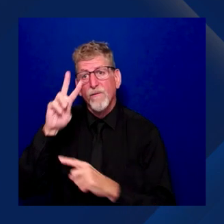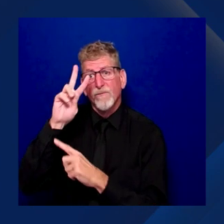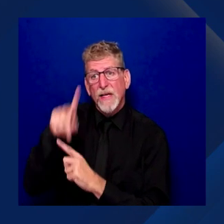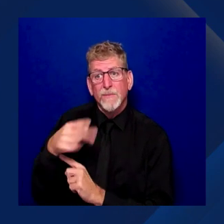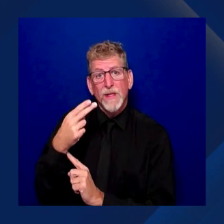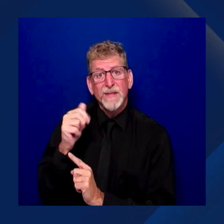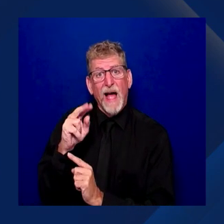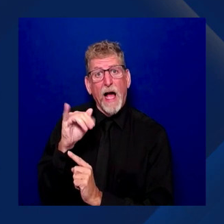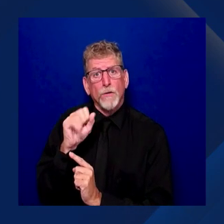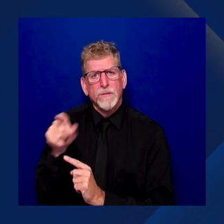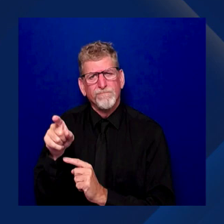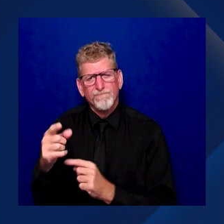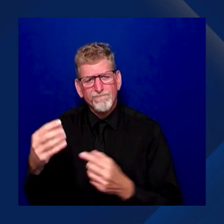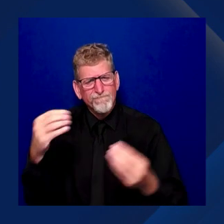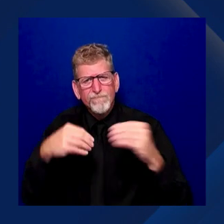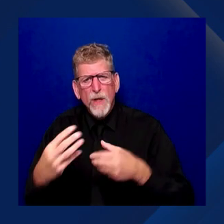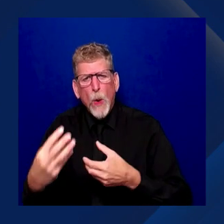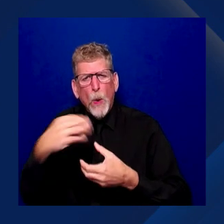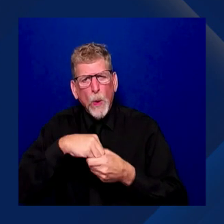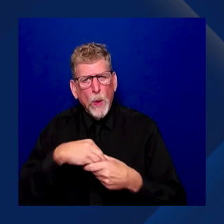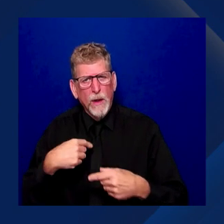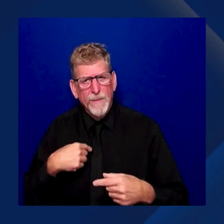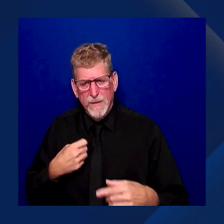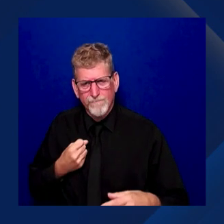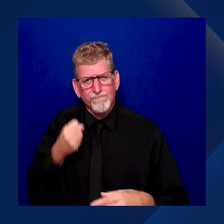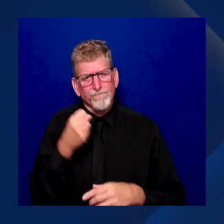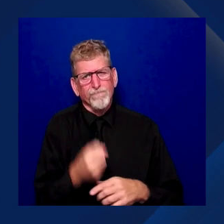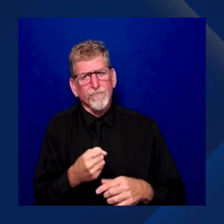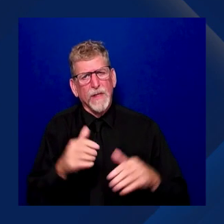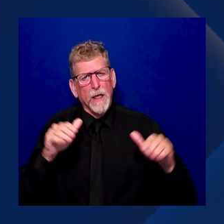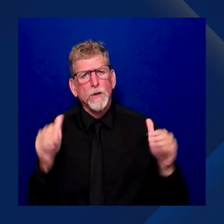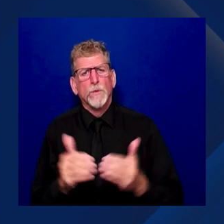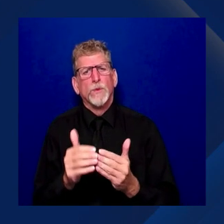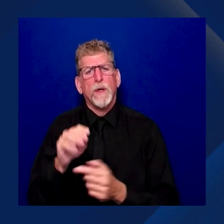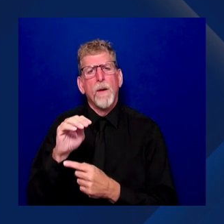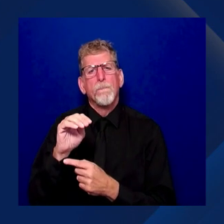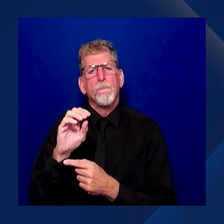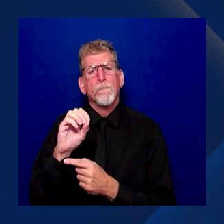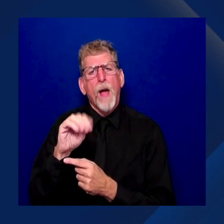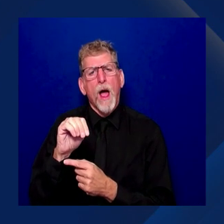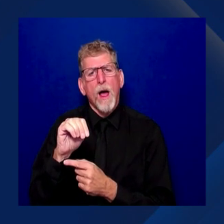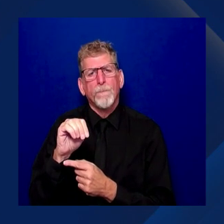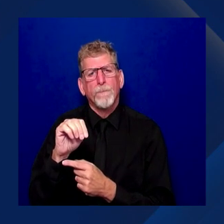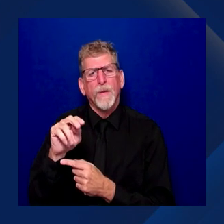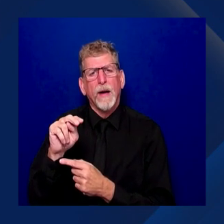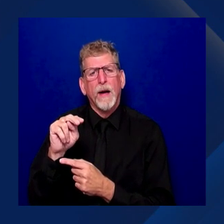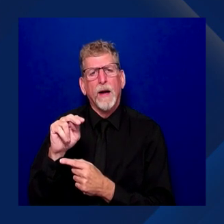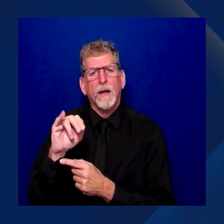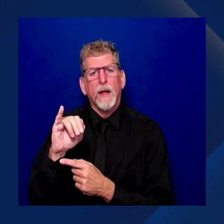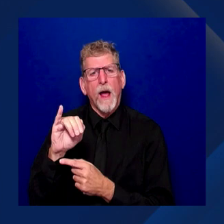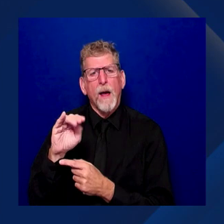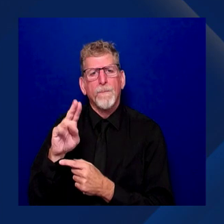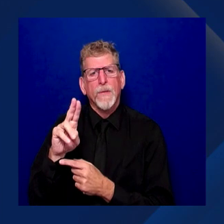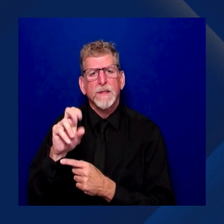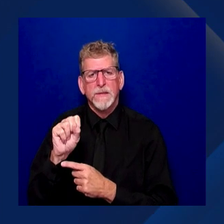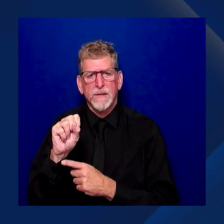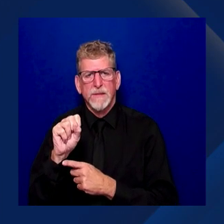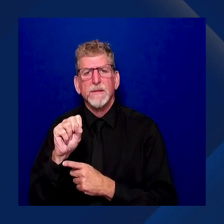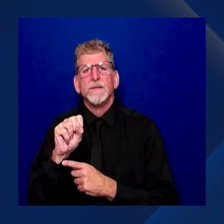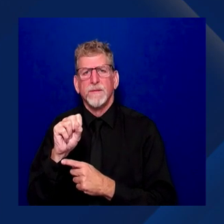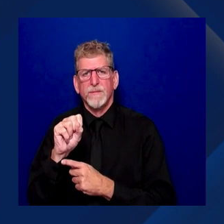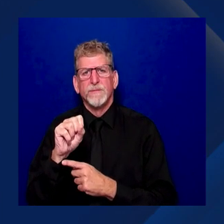116th Congress. Now in her role as Vice President, she's continued to carry this urgent mission forward, including by working